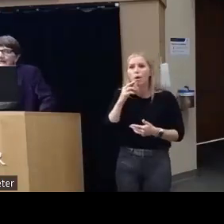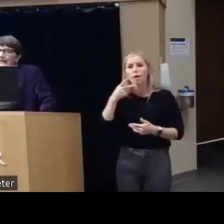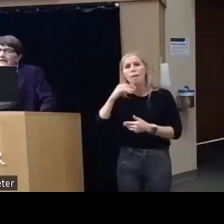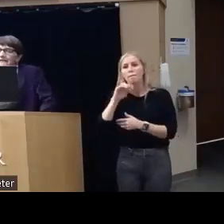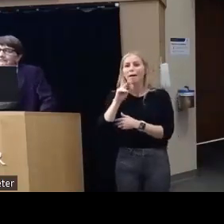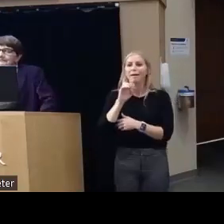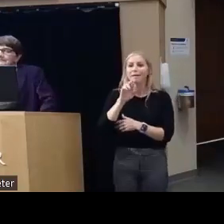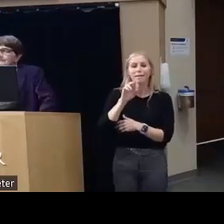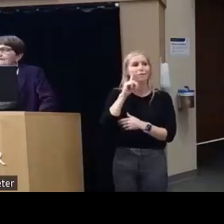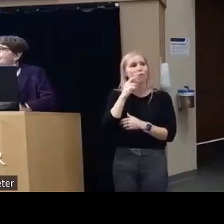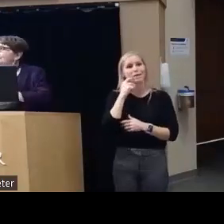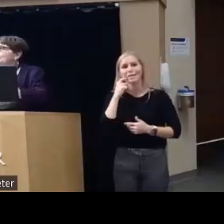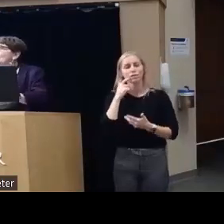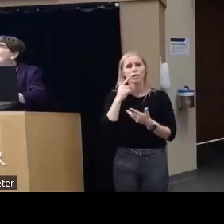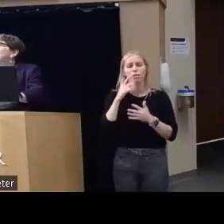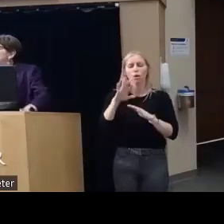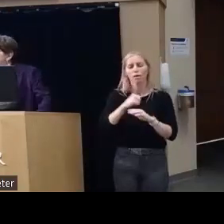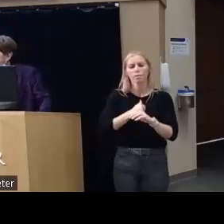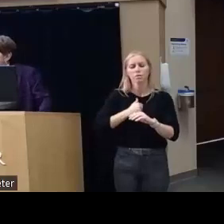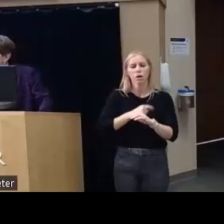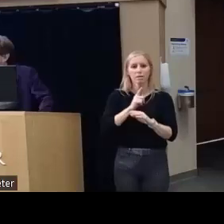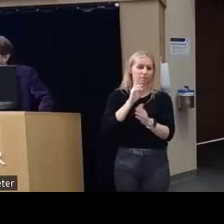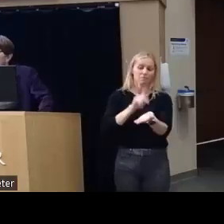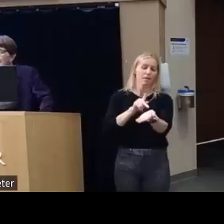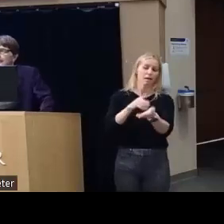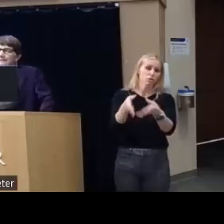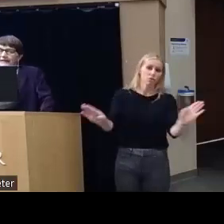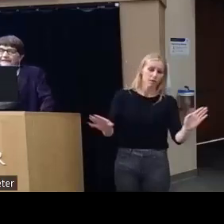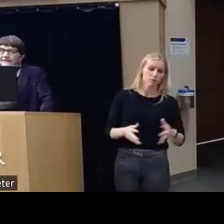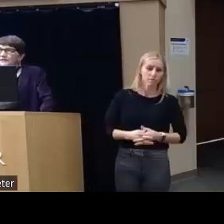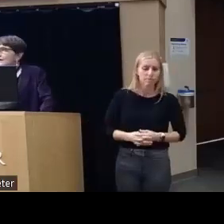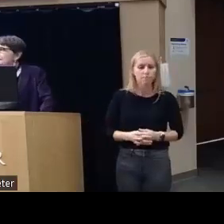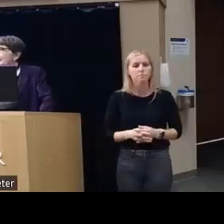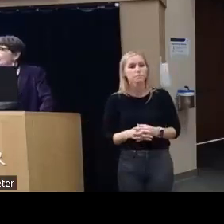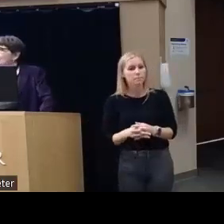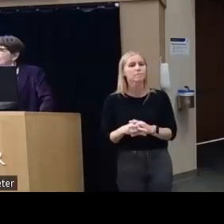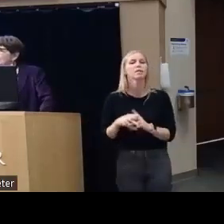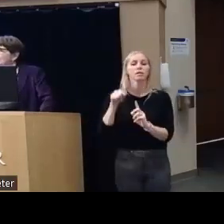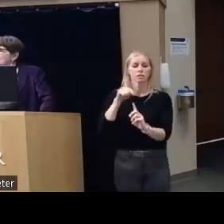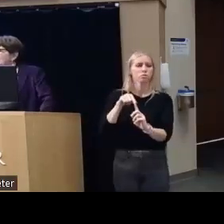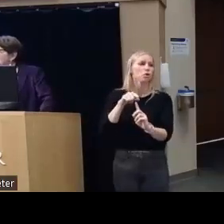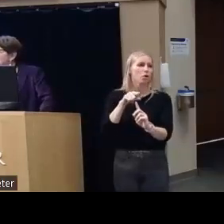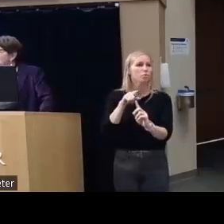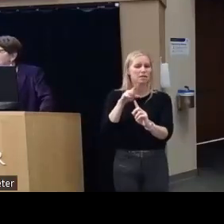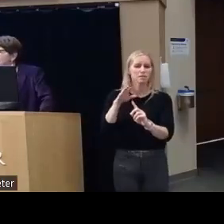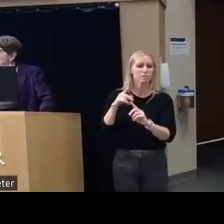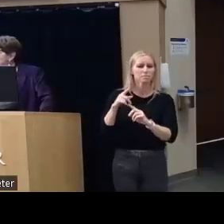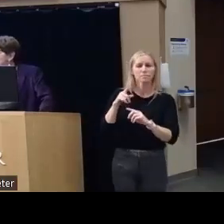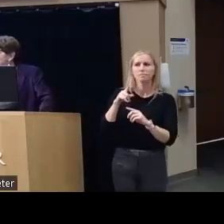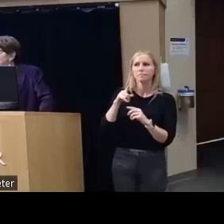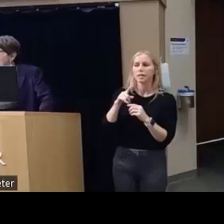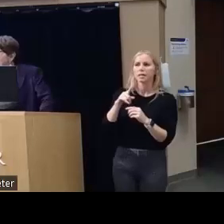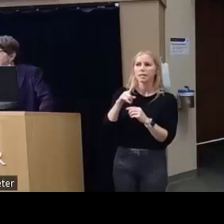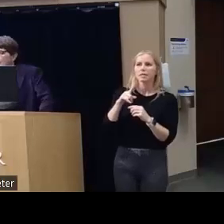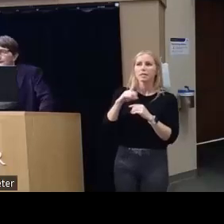addiction. I'm sorry, psychiatry in general. And he's on our, a lot of our